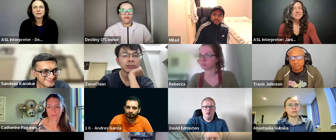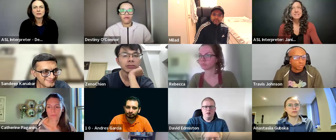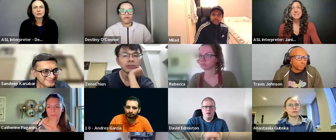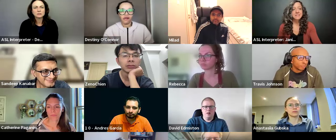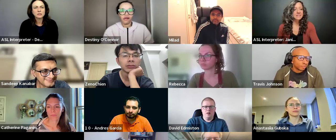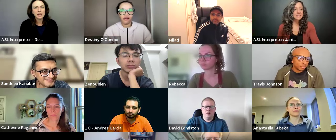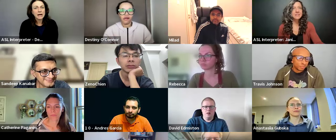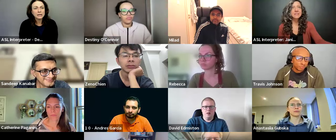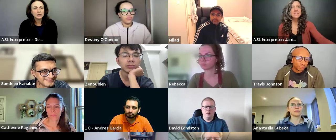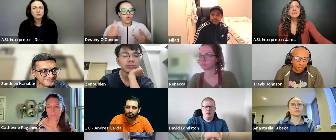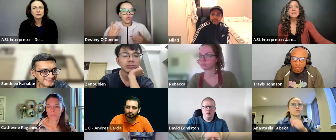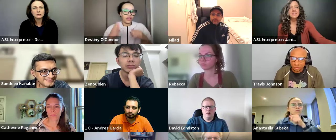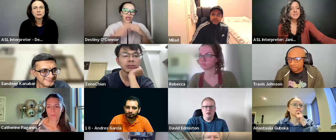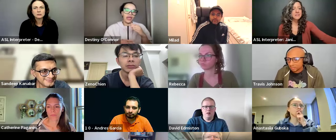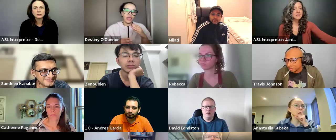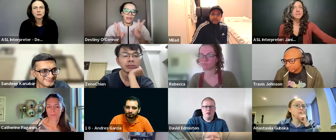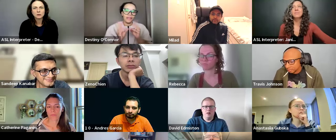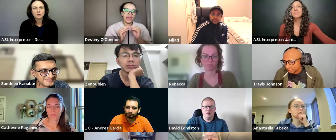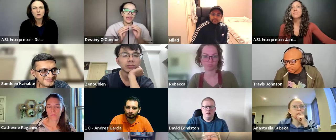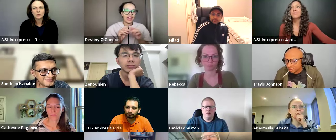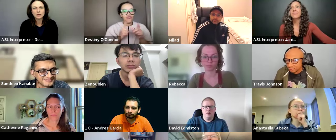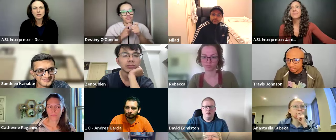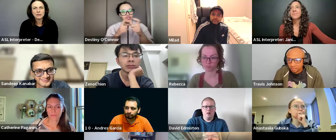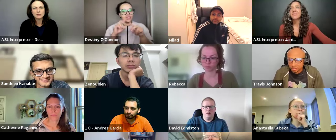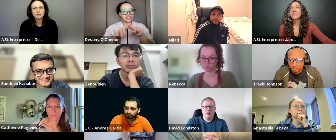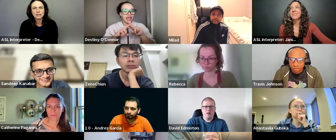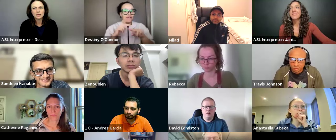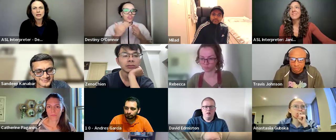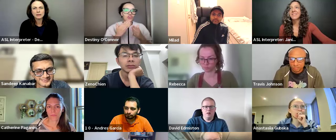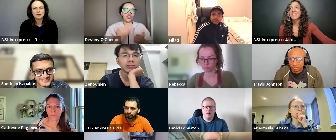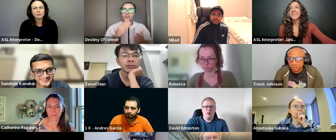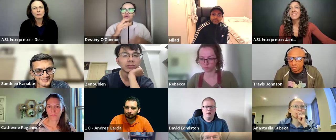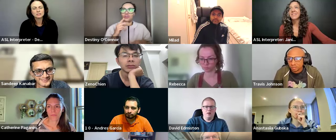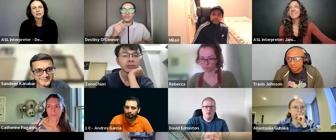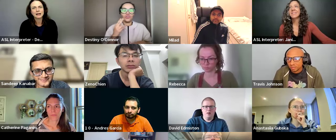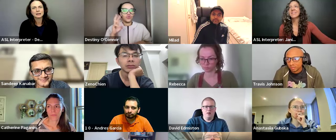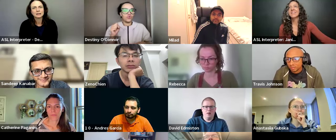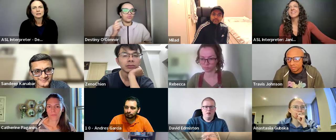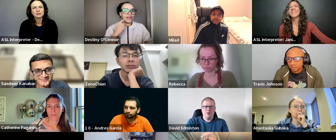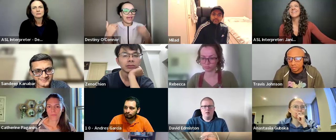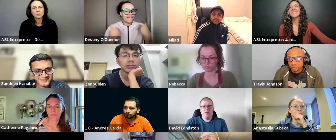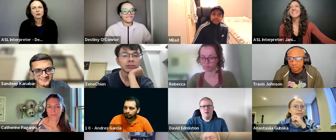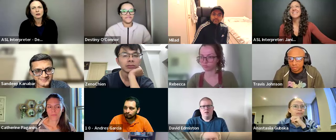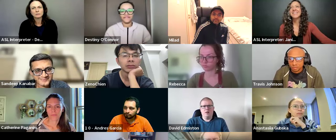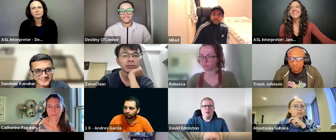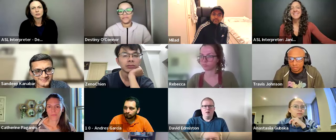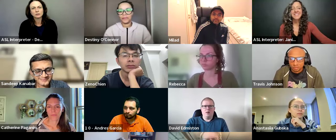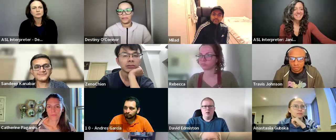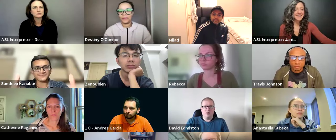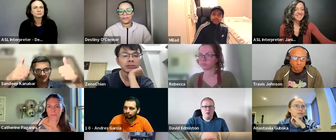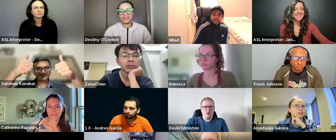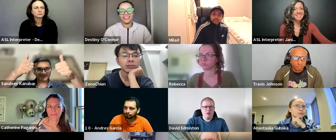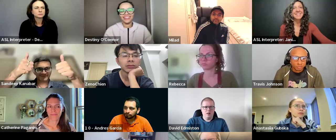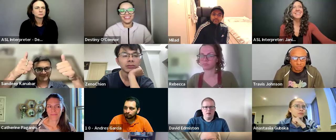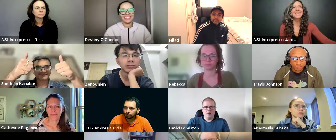If we have anything else to add, anyone? Or we can end the meeting and then run over to Slack for the good